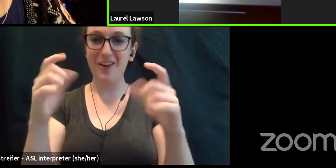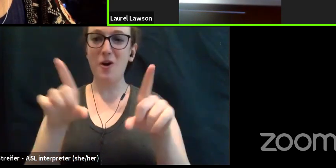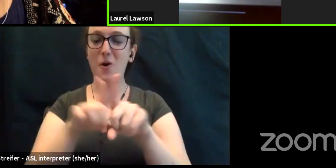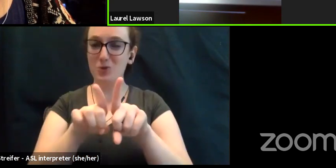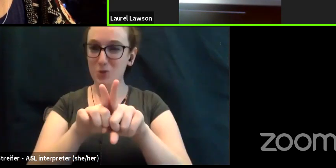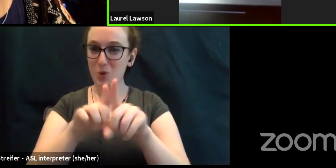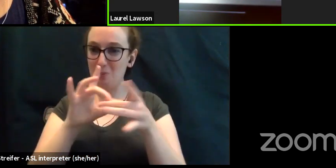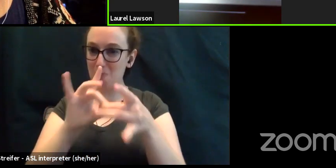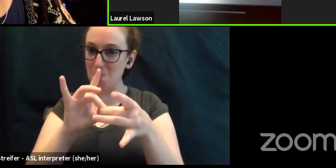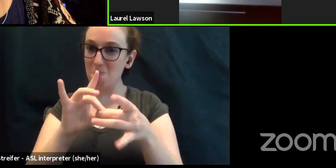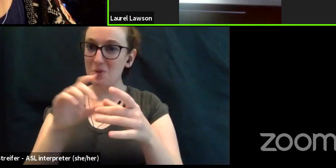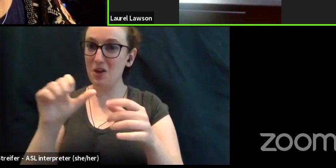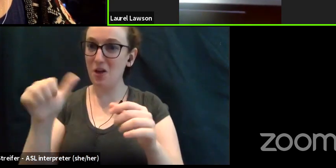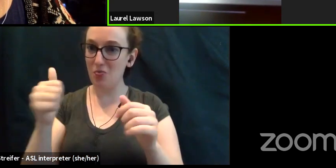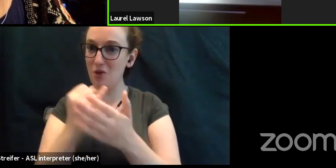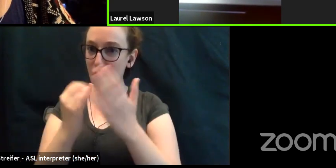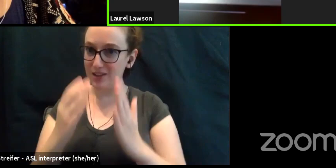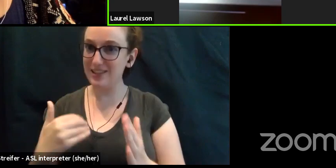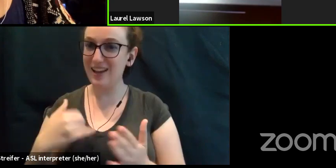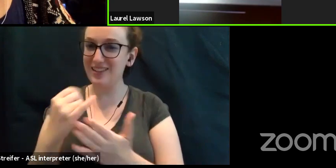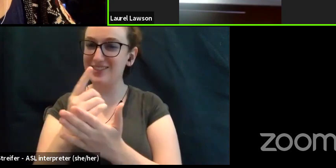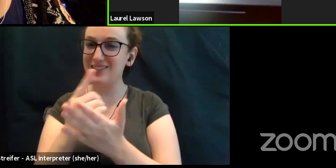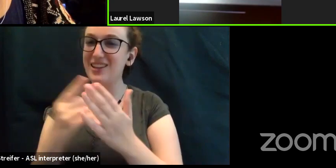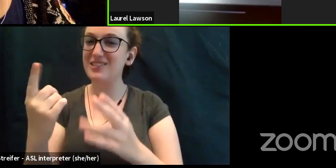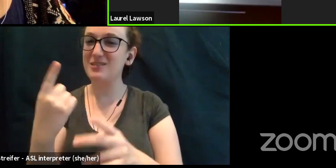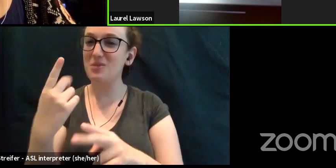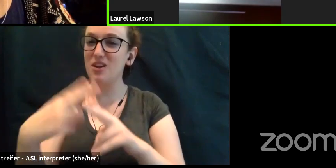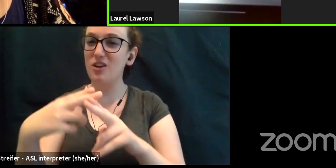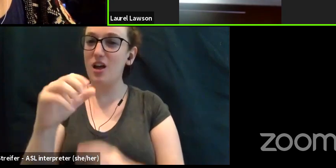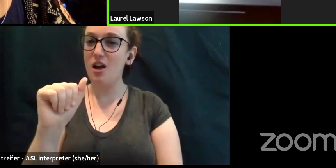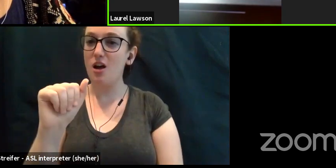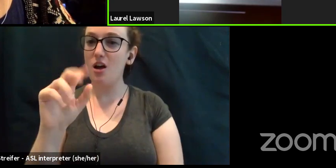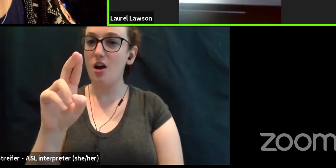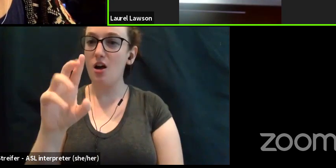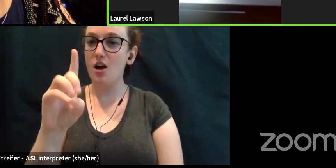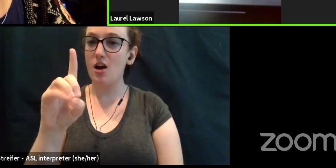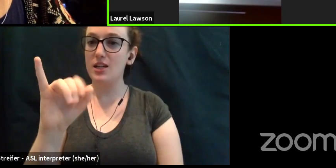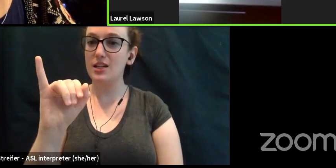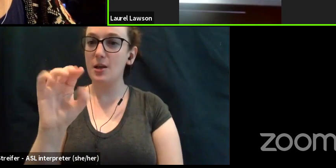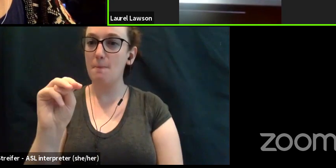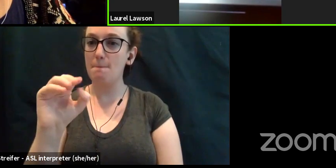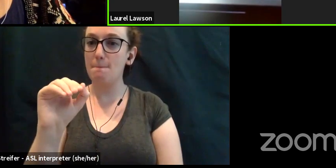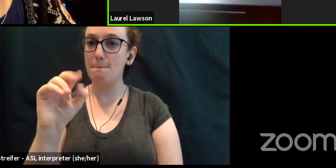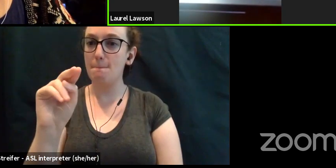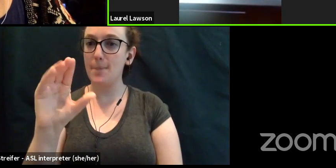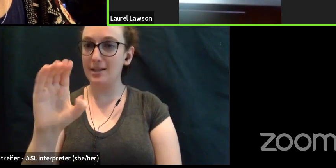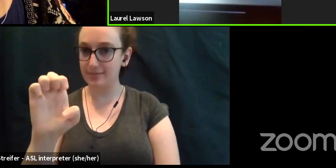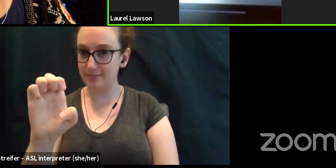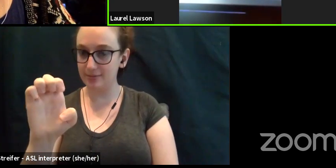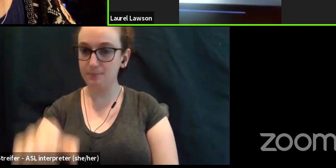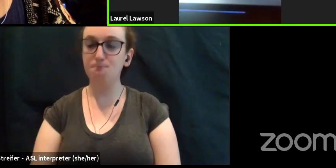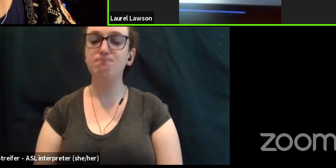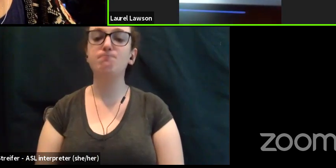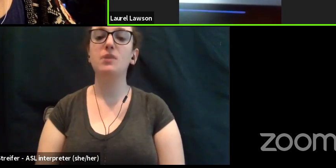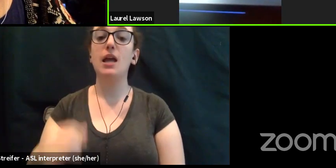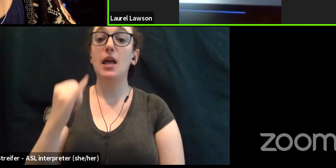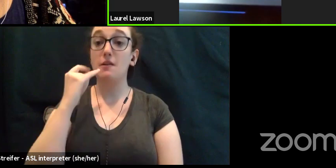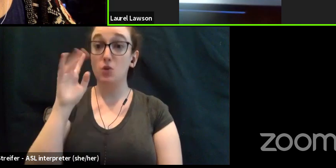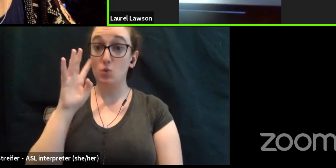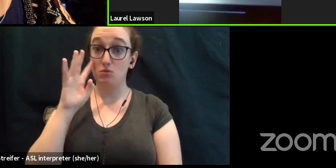artists, I designed automats. If you imagine that you're in a huge room, maybe a museum